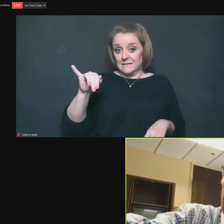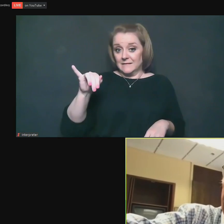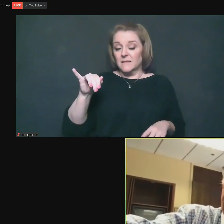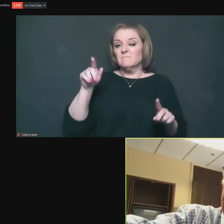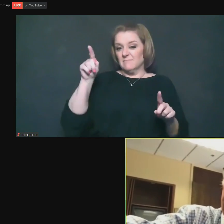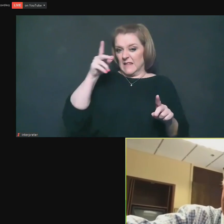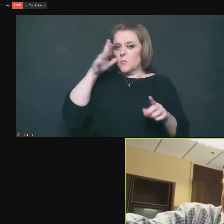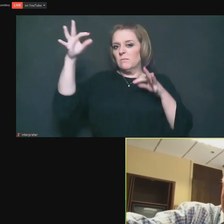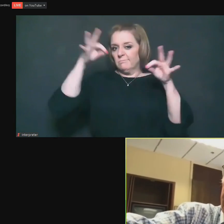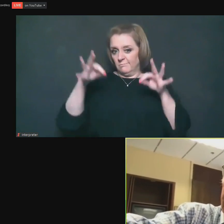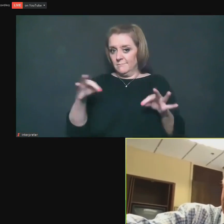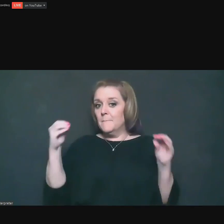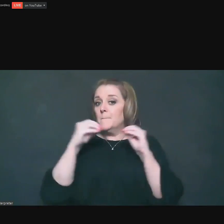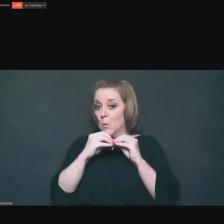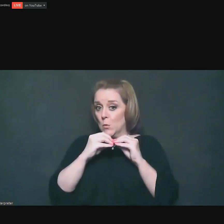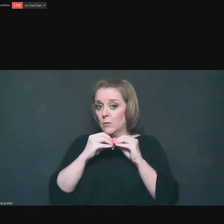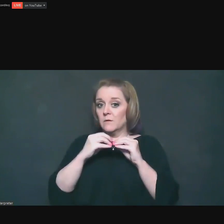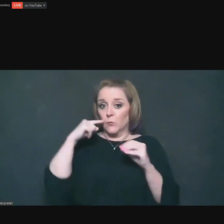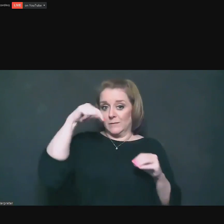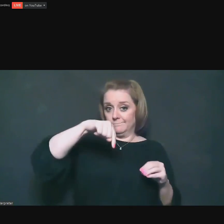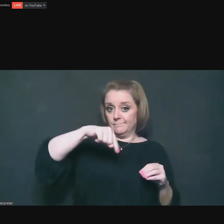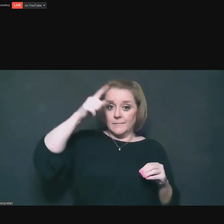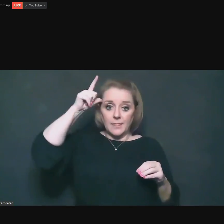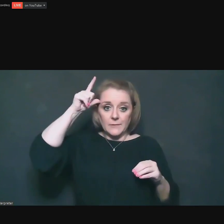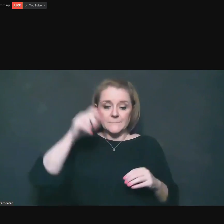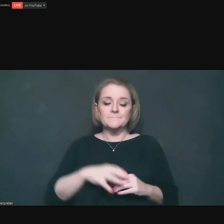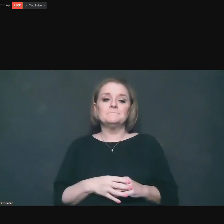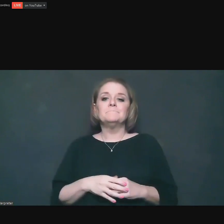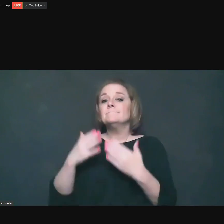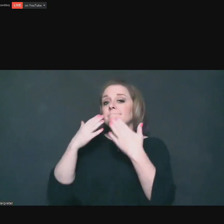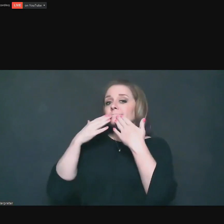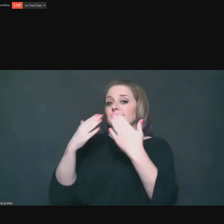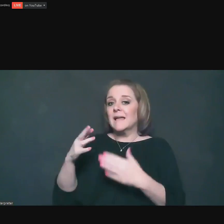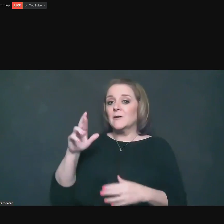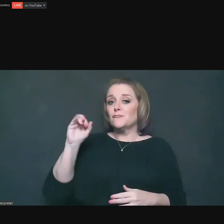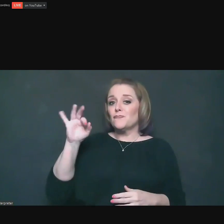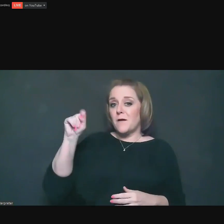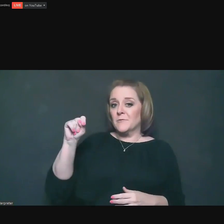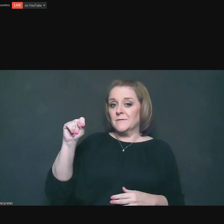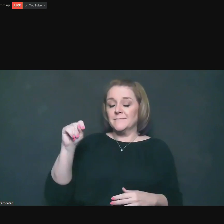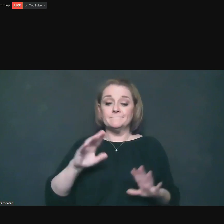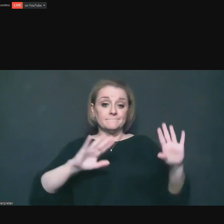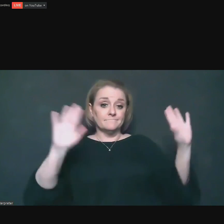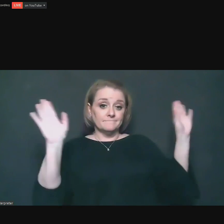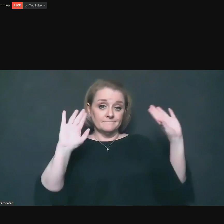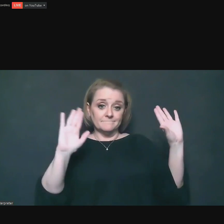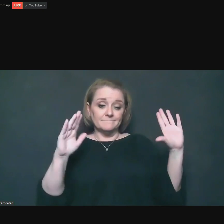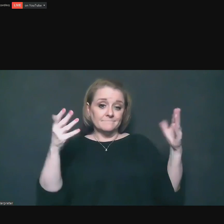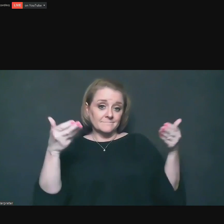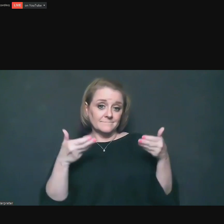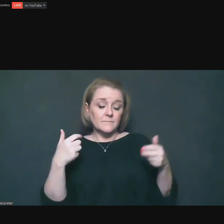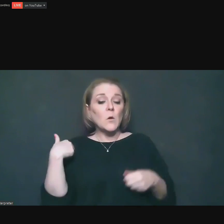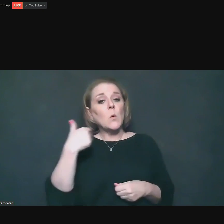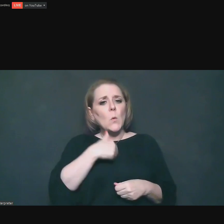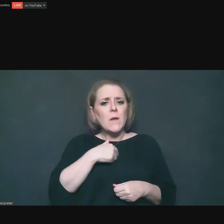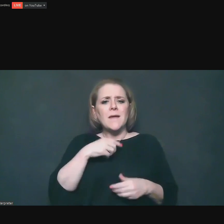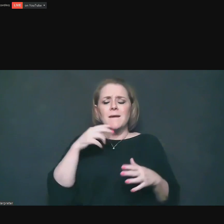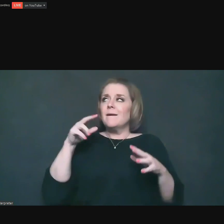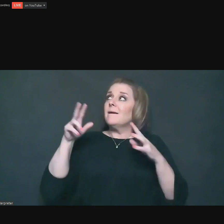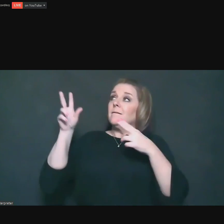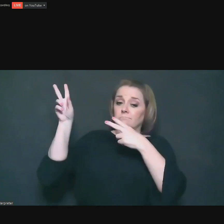group. Thanks, Robert. Appreciate it. Welcome, everybody. So we've gone through and reviewed Governor